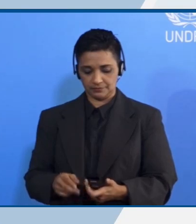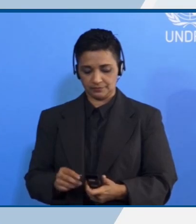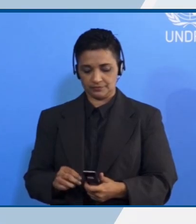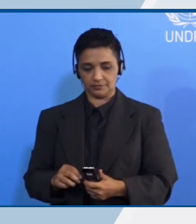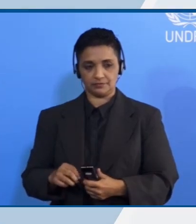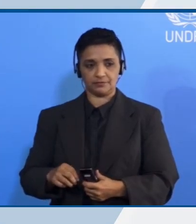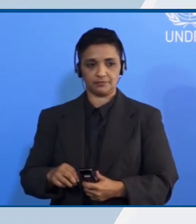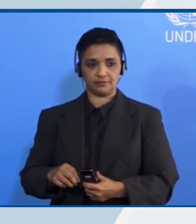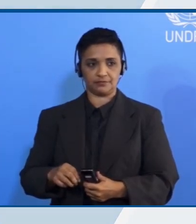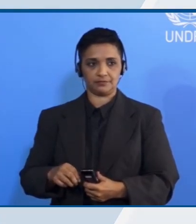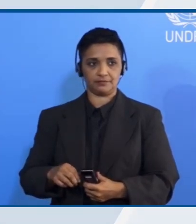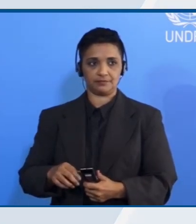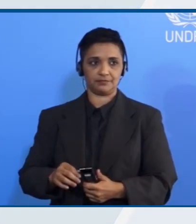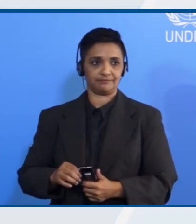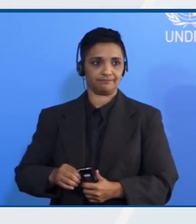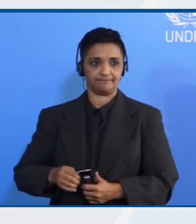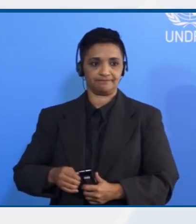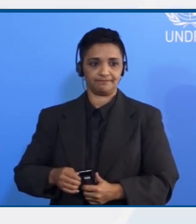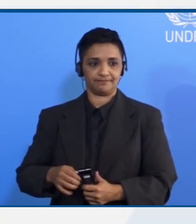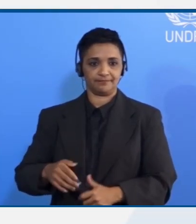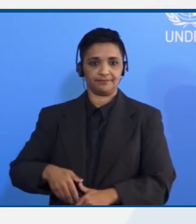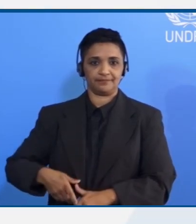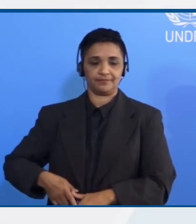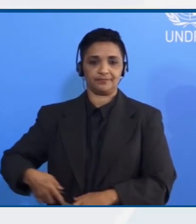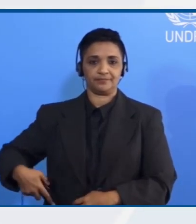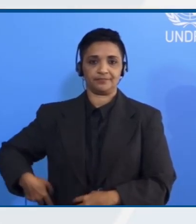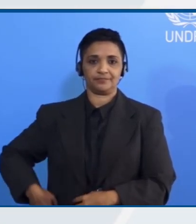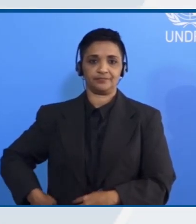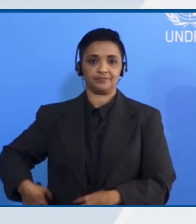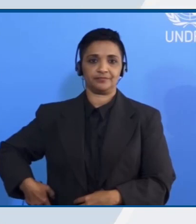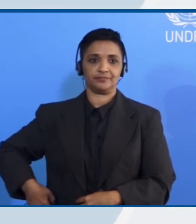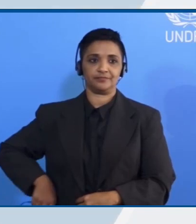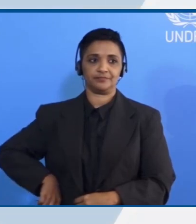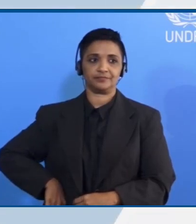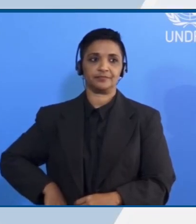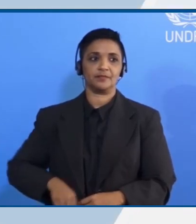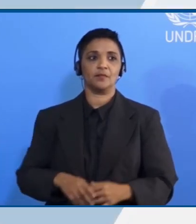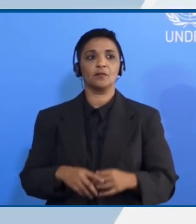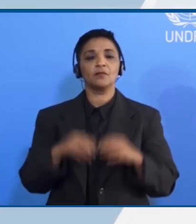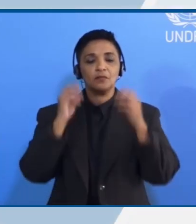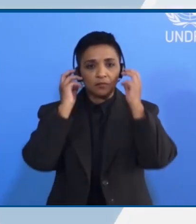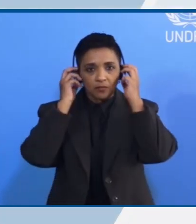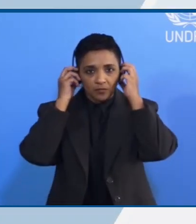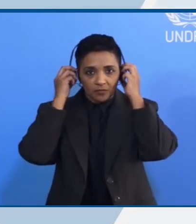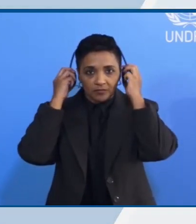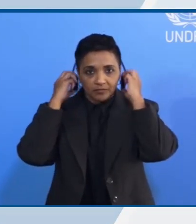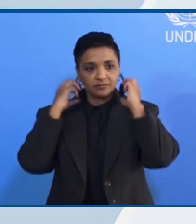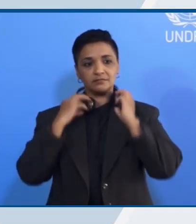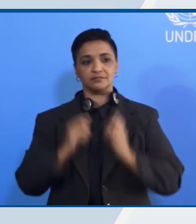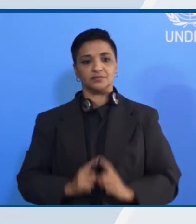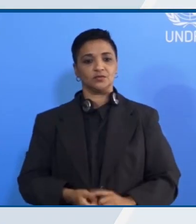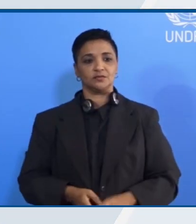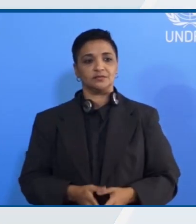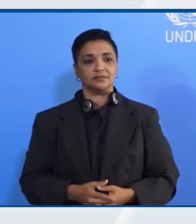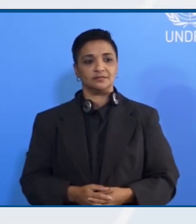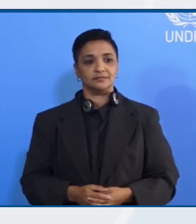need in terms of scaling up financing for both resilience and climate action in general.